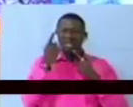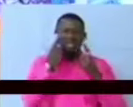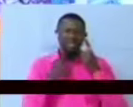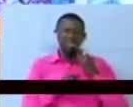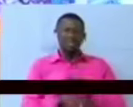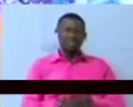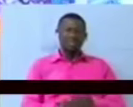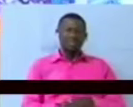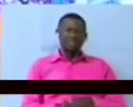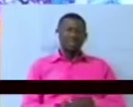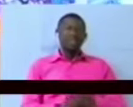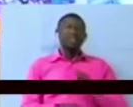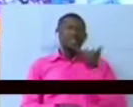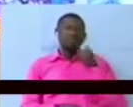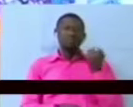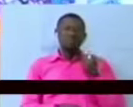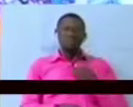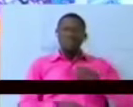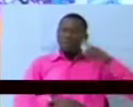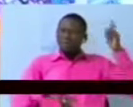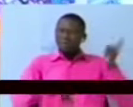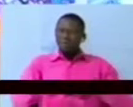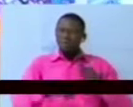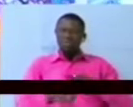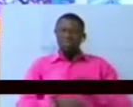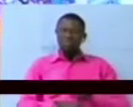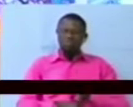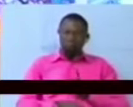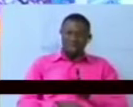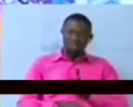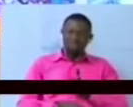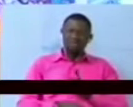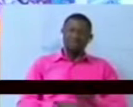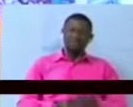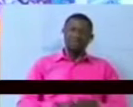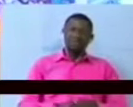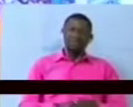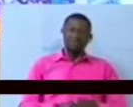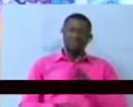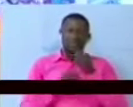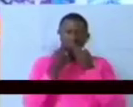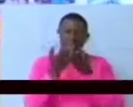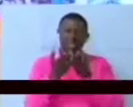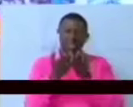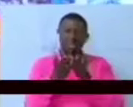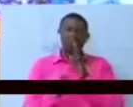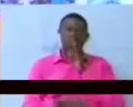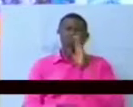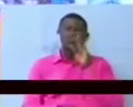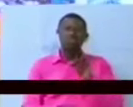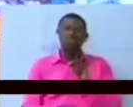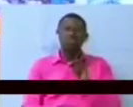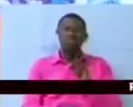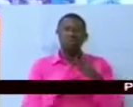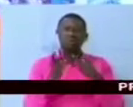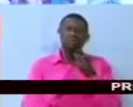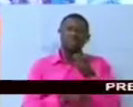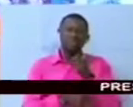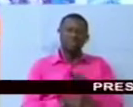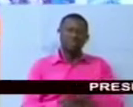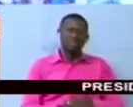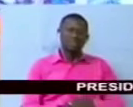on his private part. Did he say who did that? Wahna la kanako ko def. Mune Lamin Dabo. Yes, he said Lamin